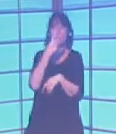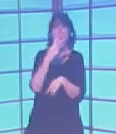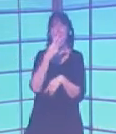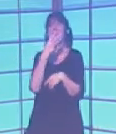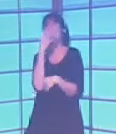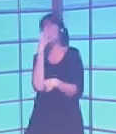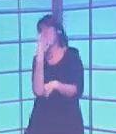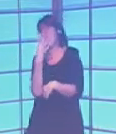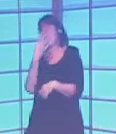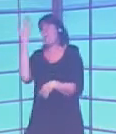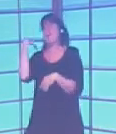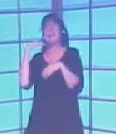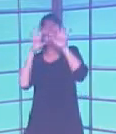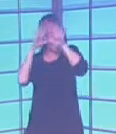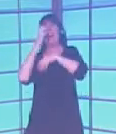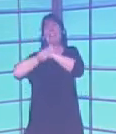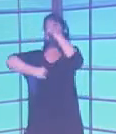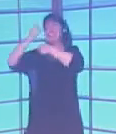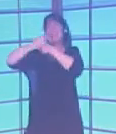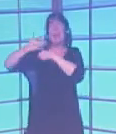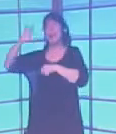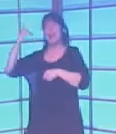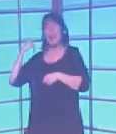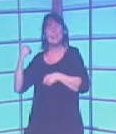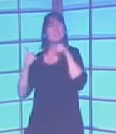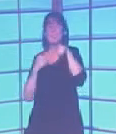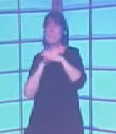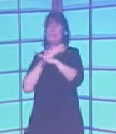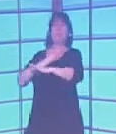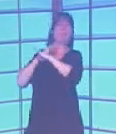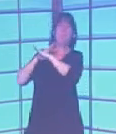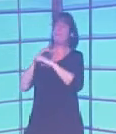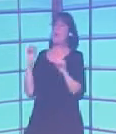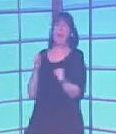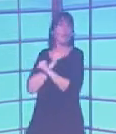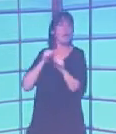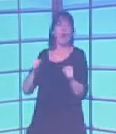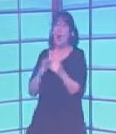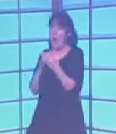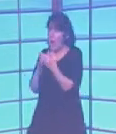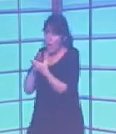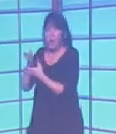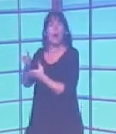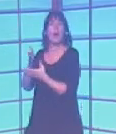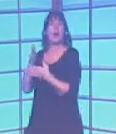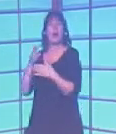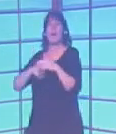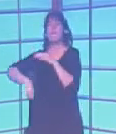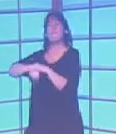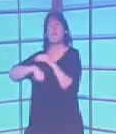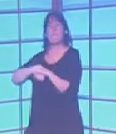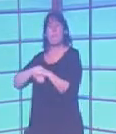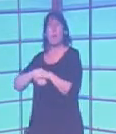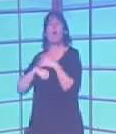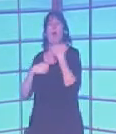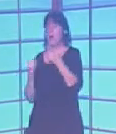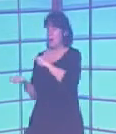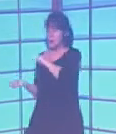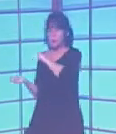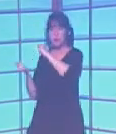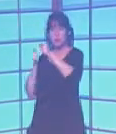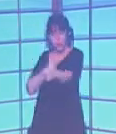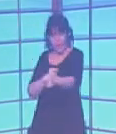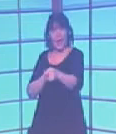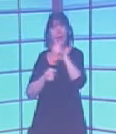didn't know whether you could go to a football match. And if we do that together, we can really change things much faster. So this